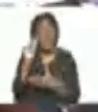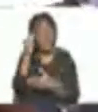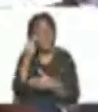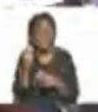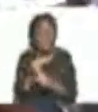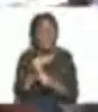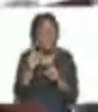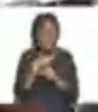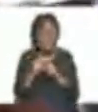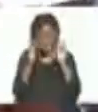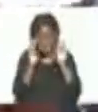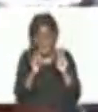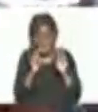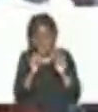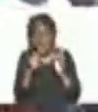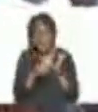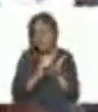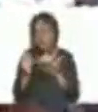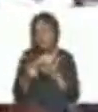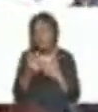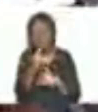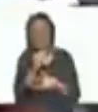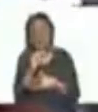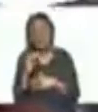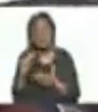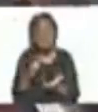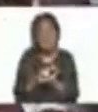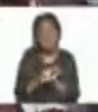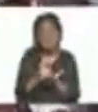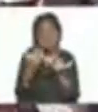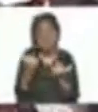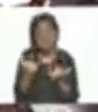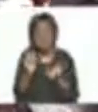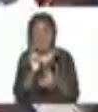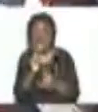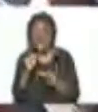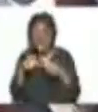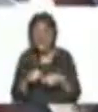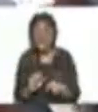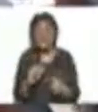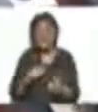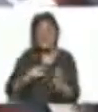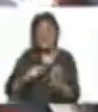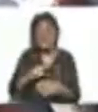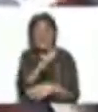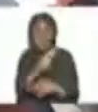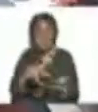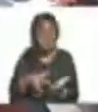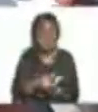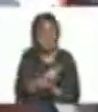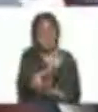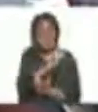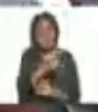keen eye on this project. There is an airport at the moment where seaplanes can launch from. If